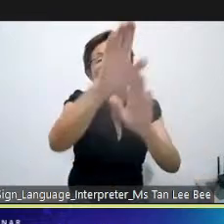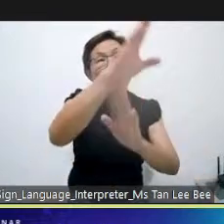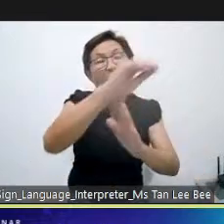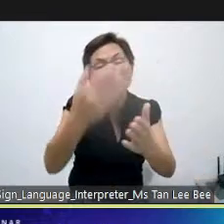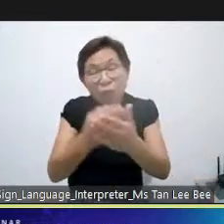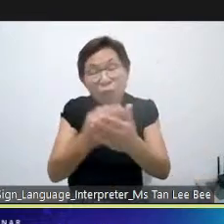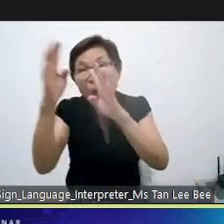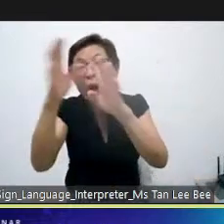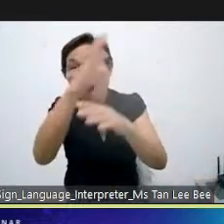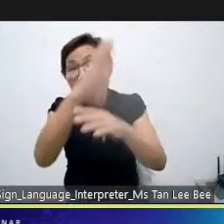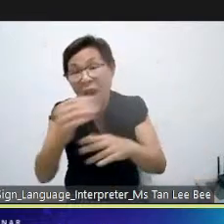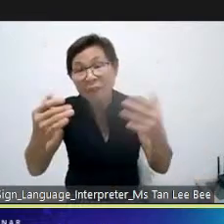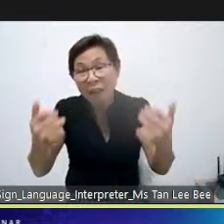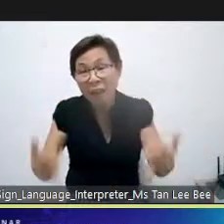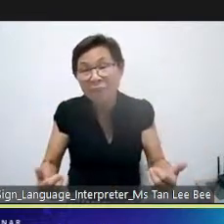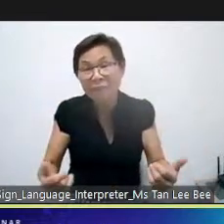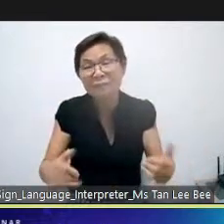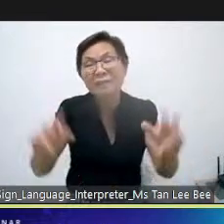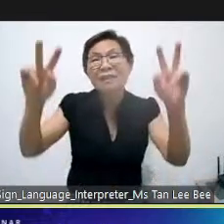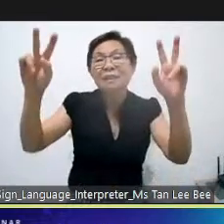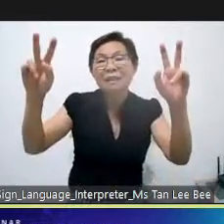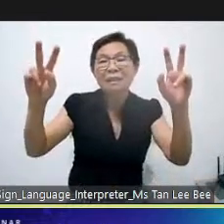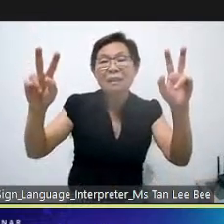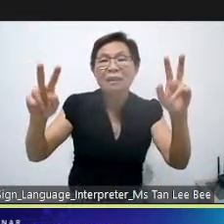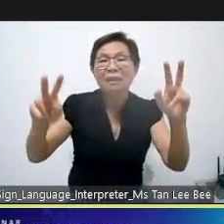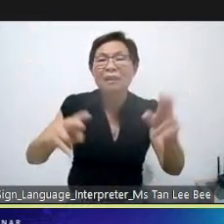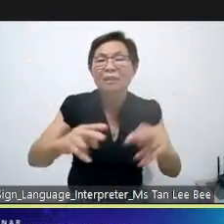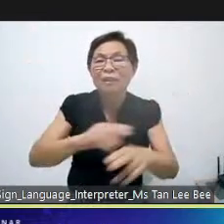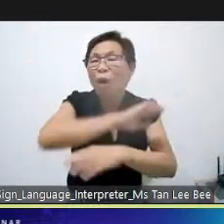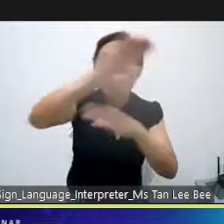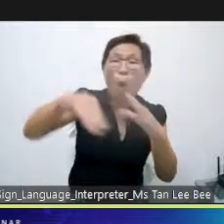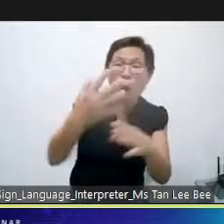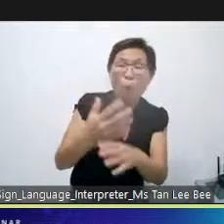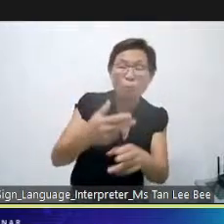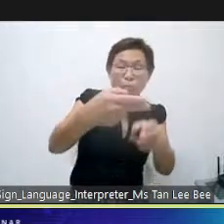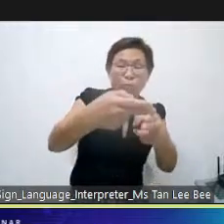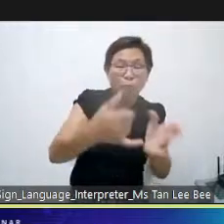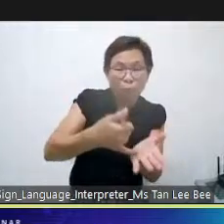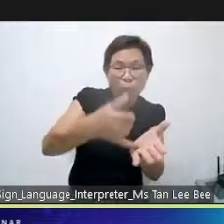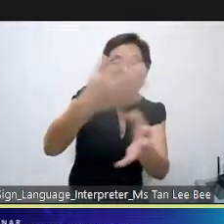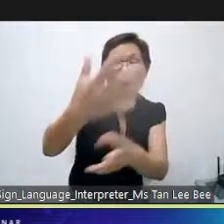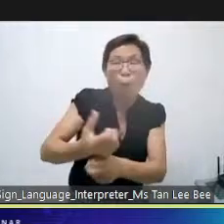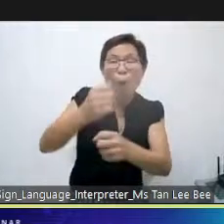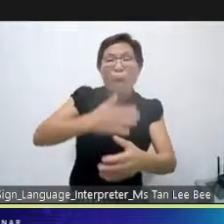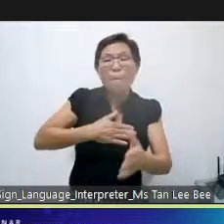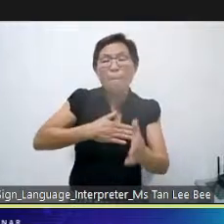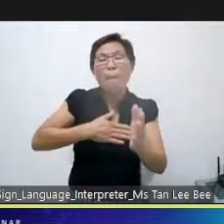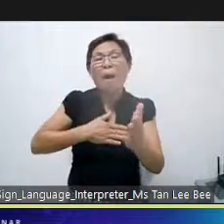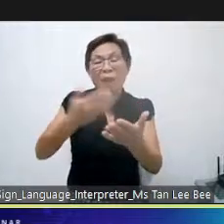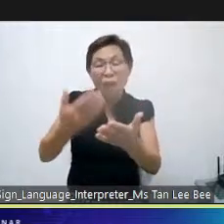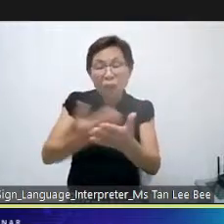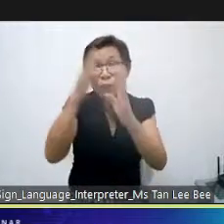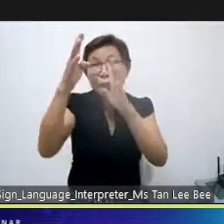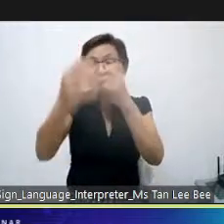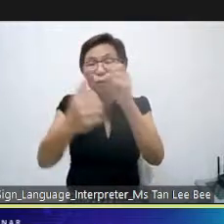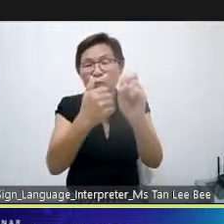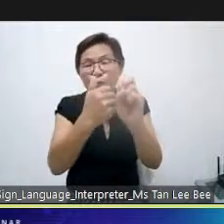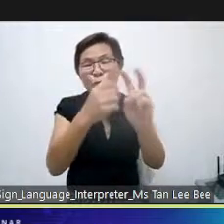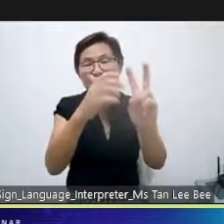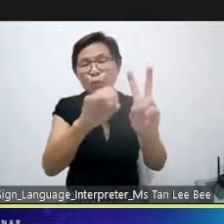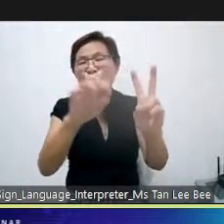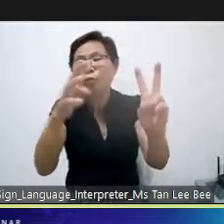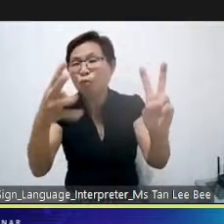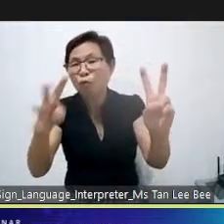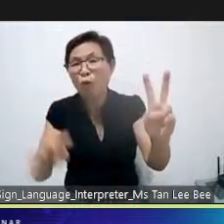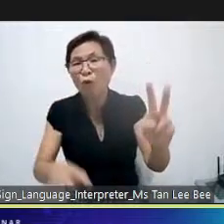and has led UTHM team as overall champion in My Innovasi 2014, where 4